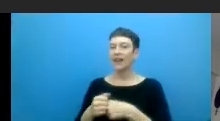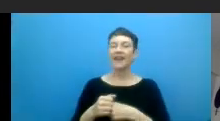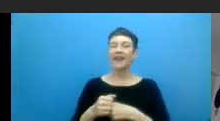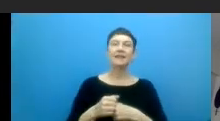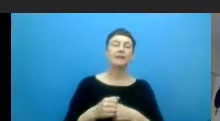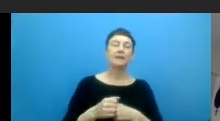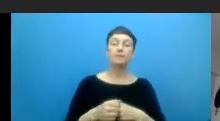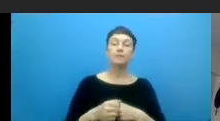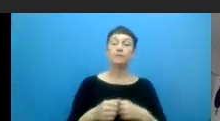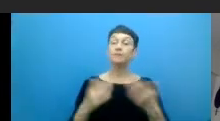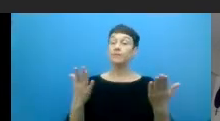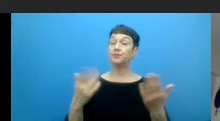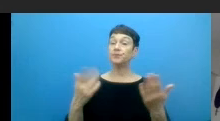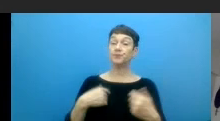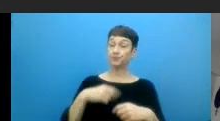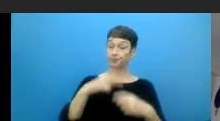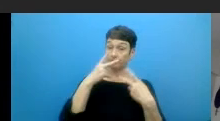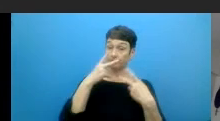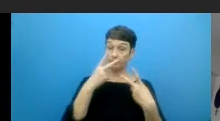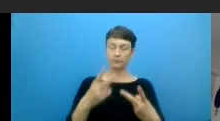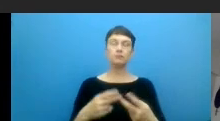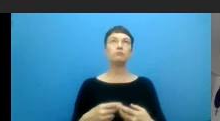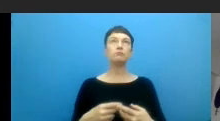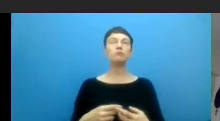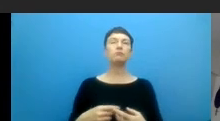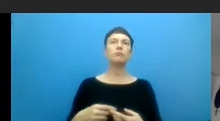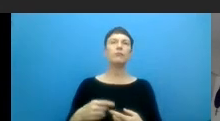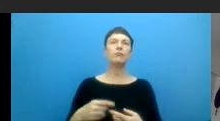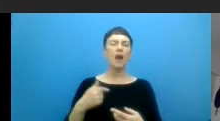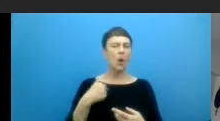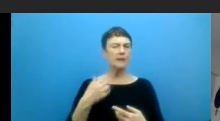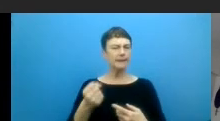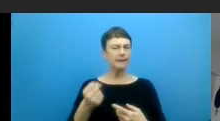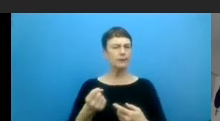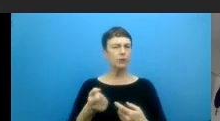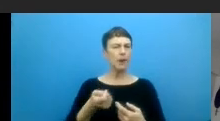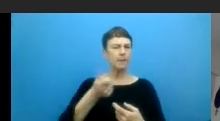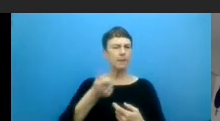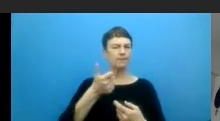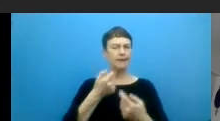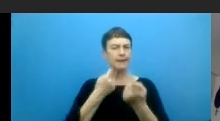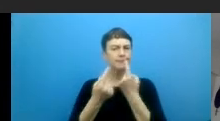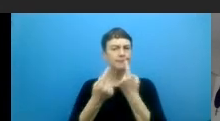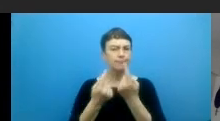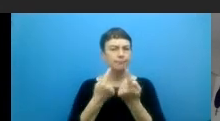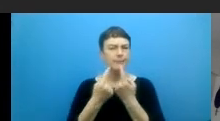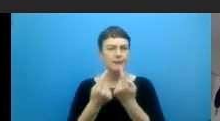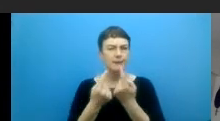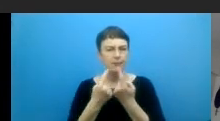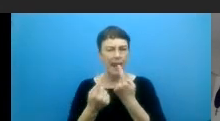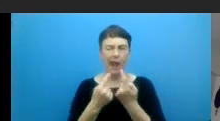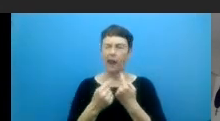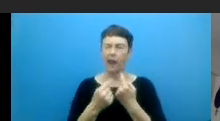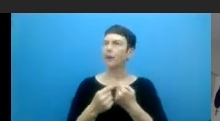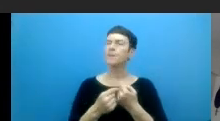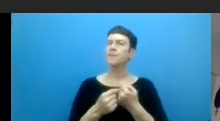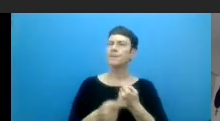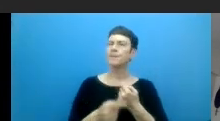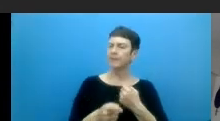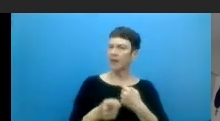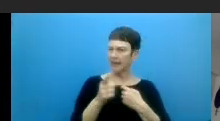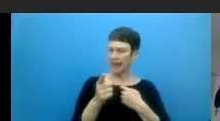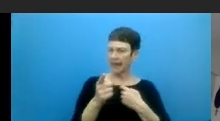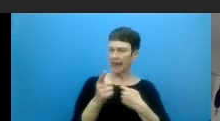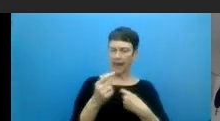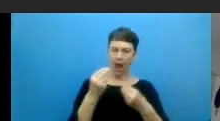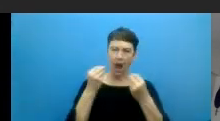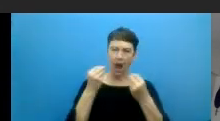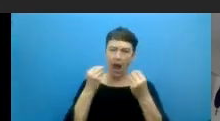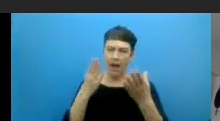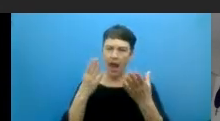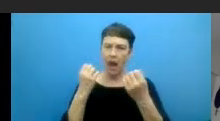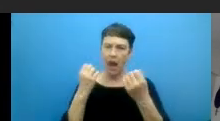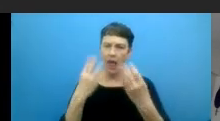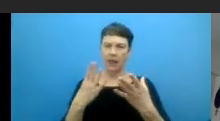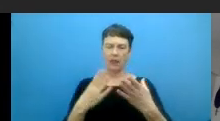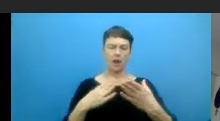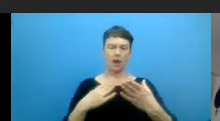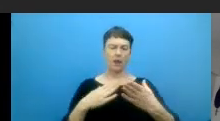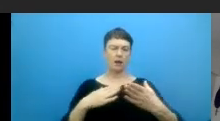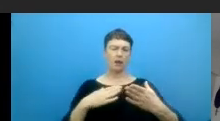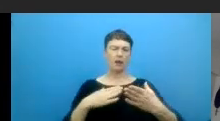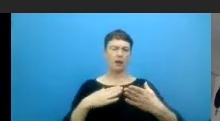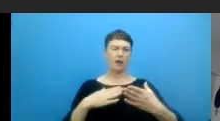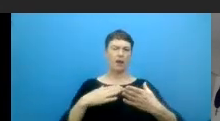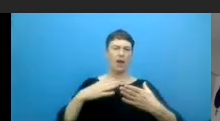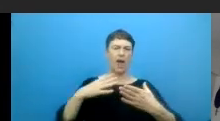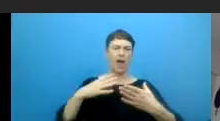found is that with what we engaged on, there's a lot that comes around the information and the content, and we found that these